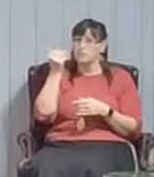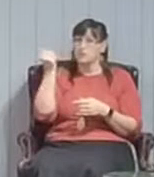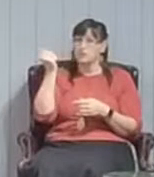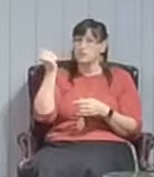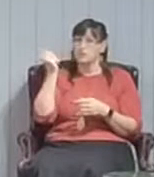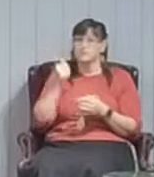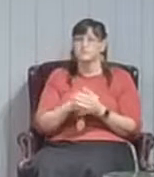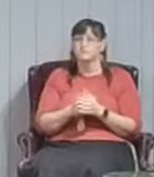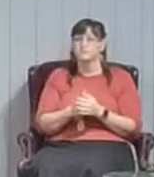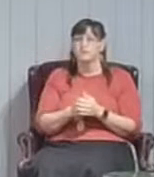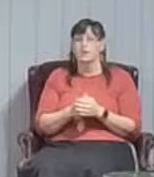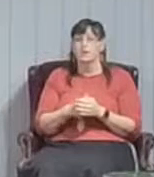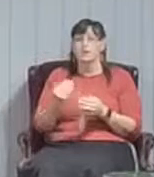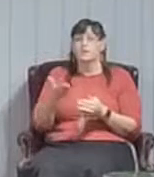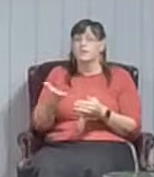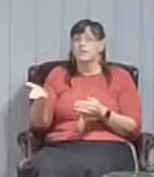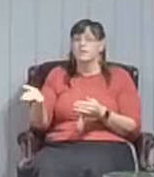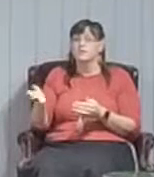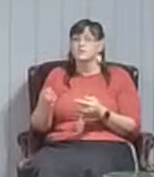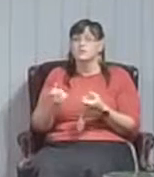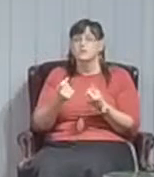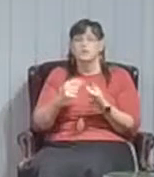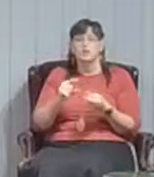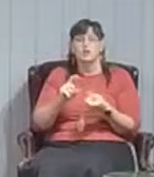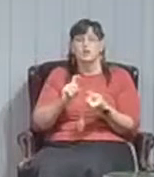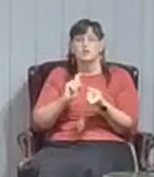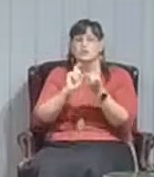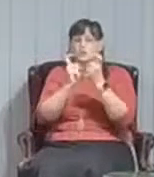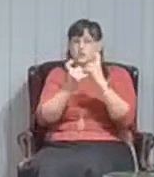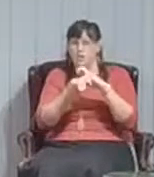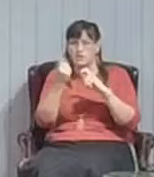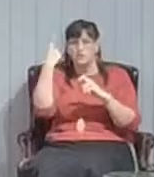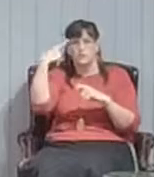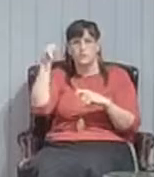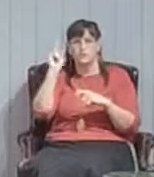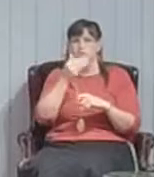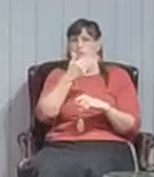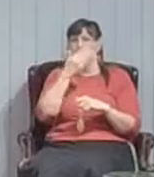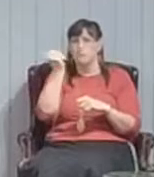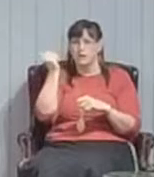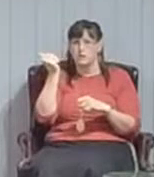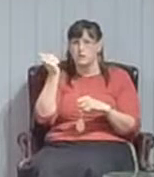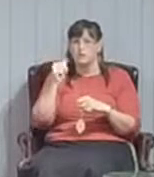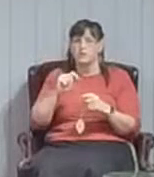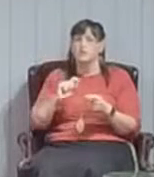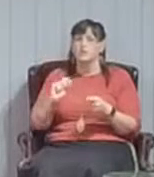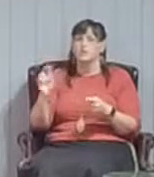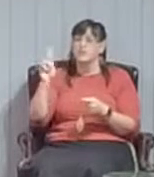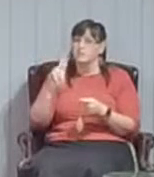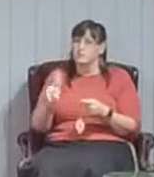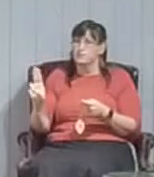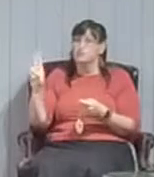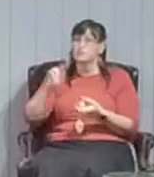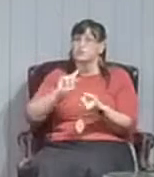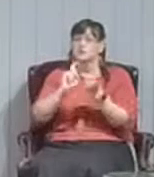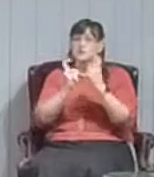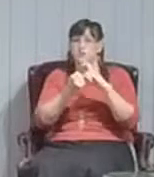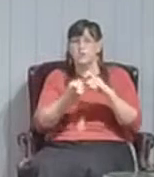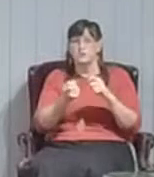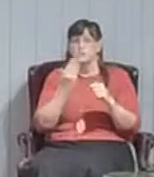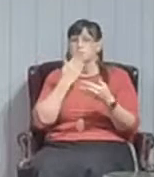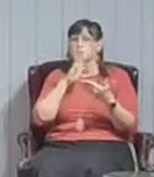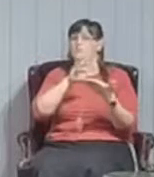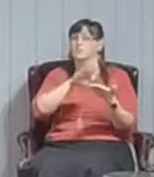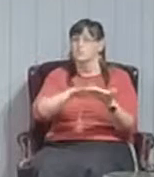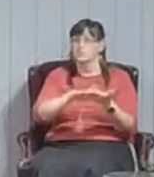not ever going to, things do not generally change for the better, they generally change for the worse. In the